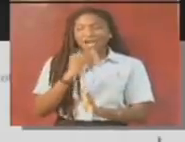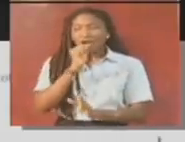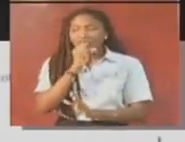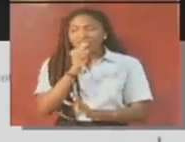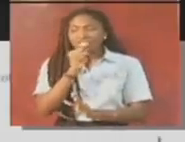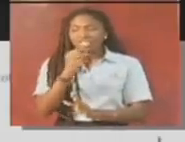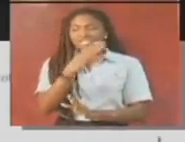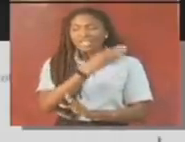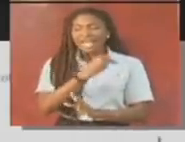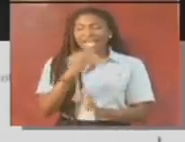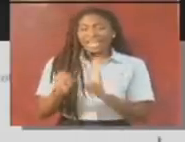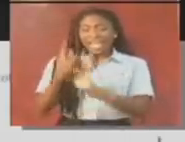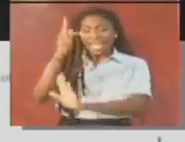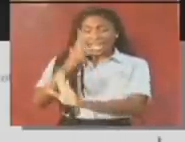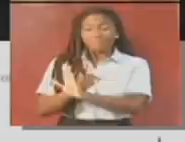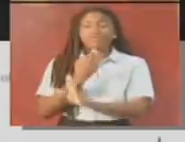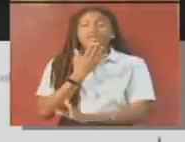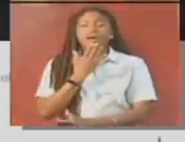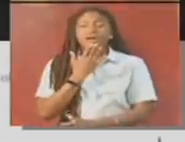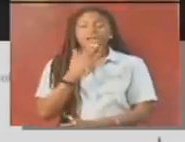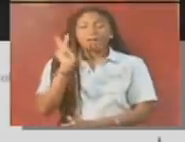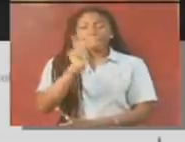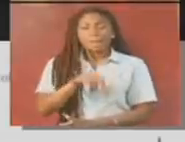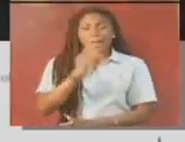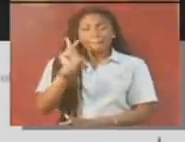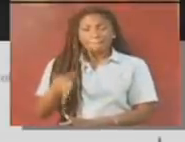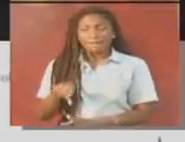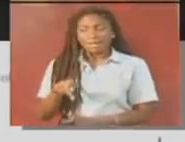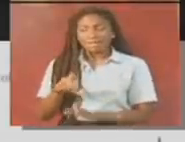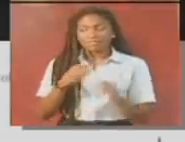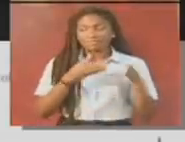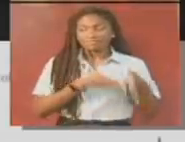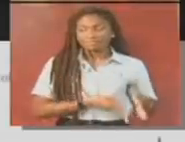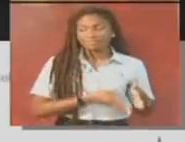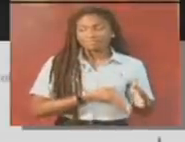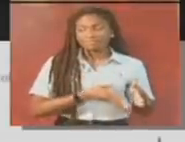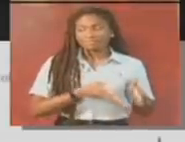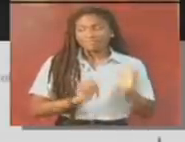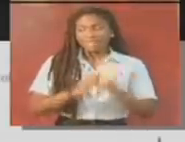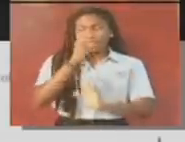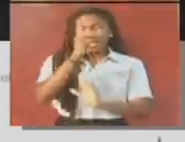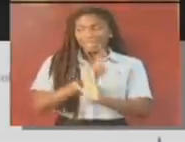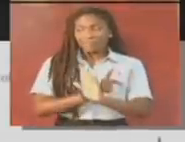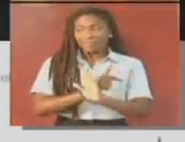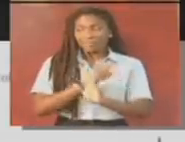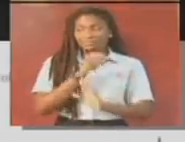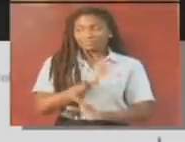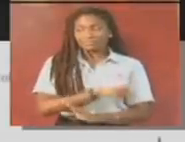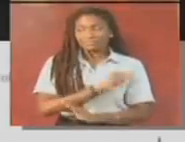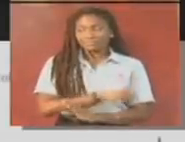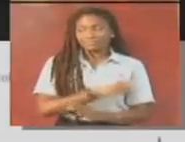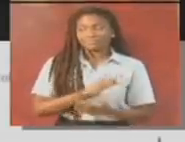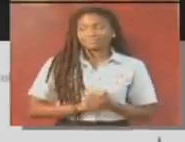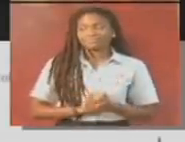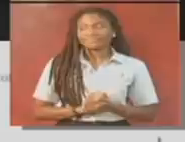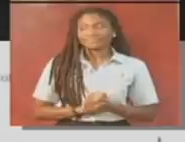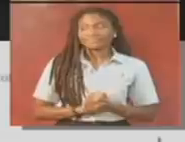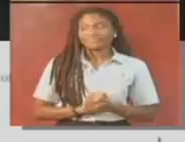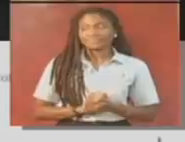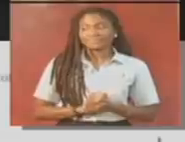current month of April, which is in purple. And we look at that dotted line that's running through